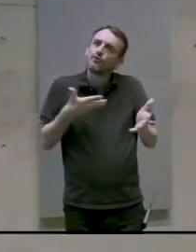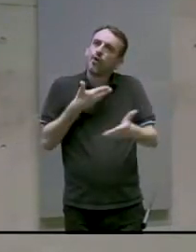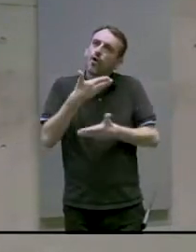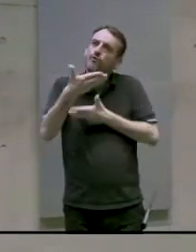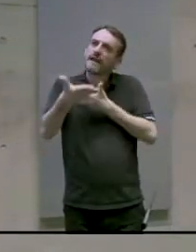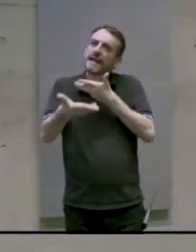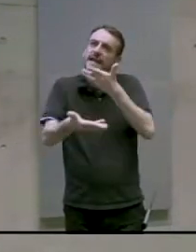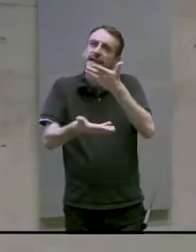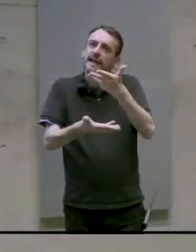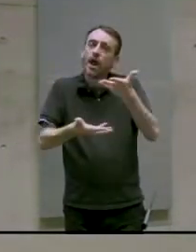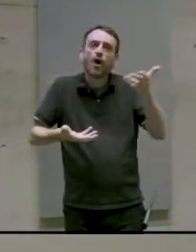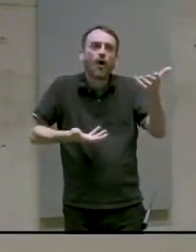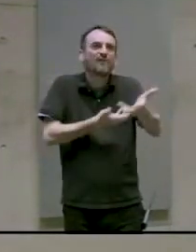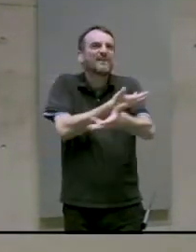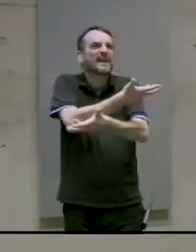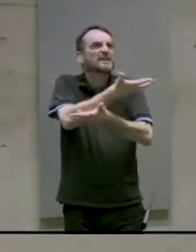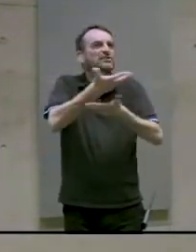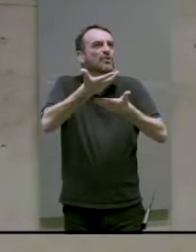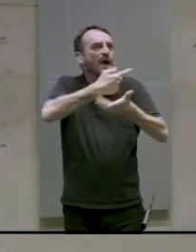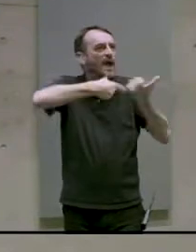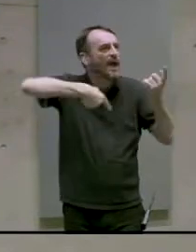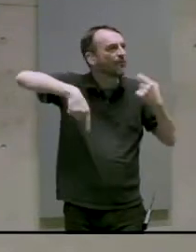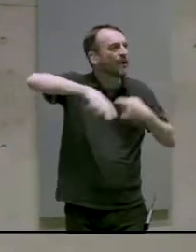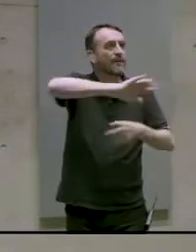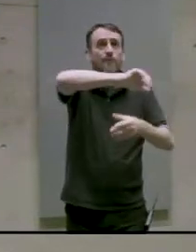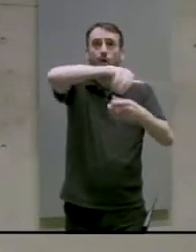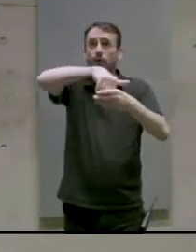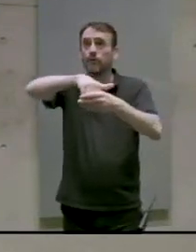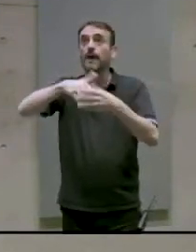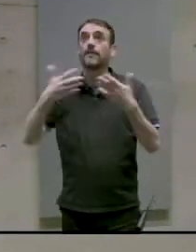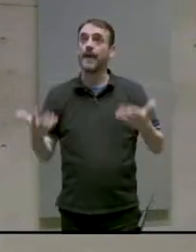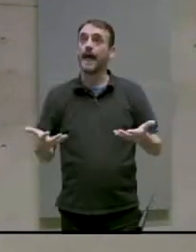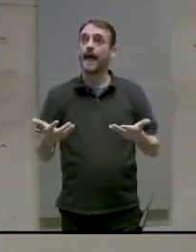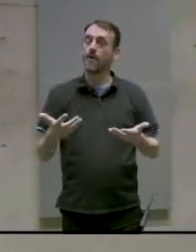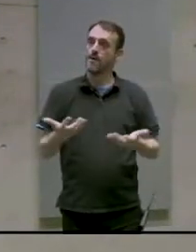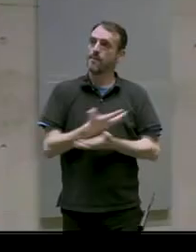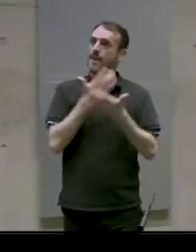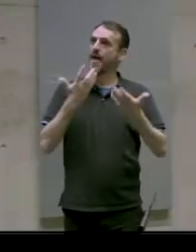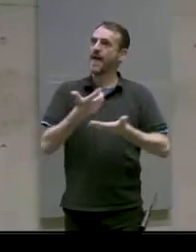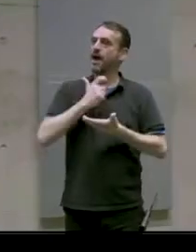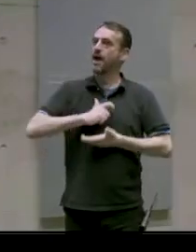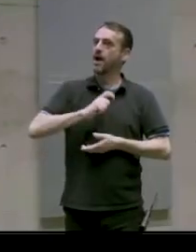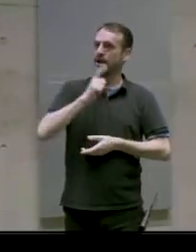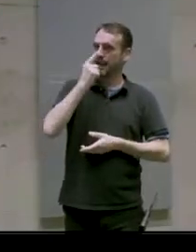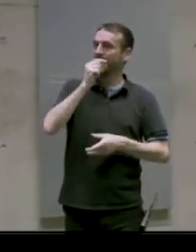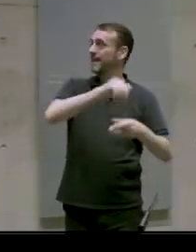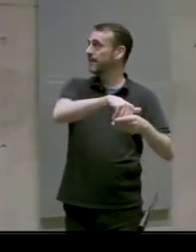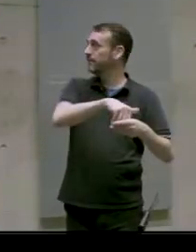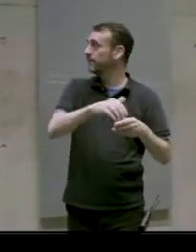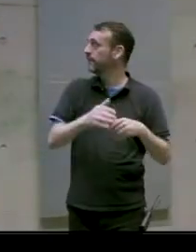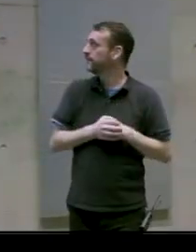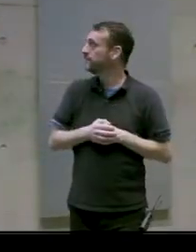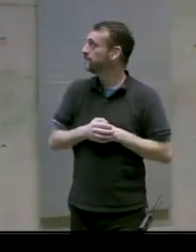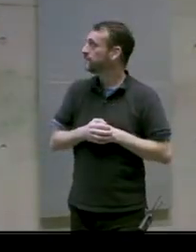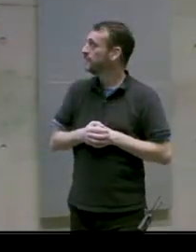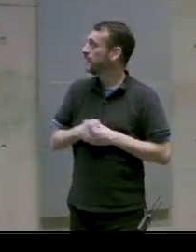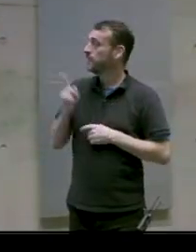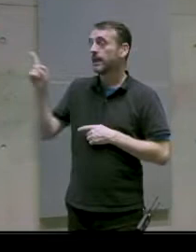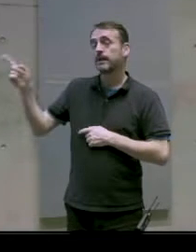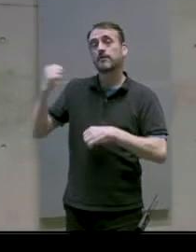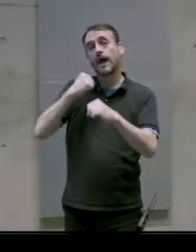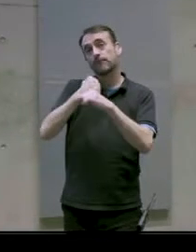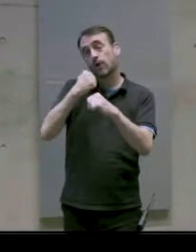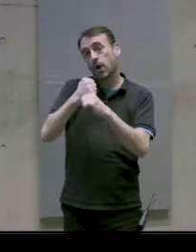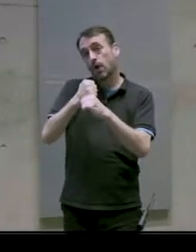It involves everyone, and it can involve the player now. A little tiny commercial so that you get a little flavor.